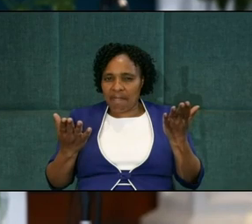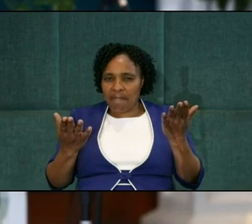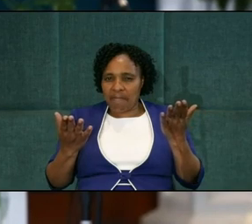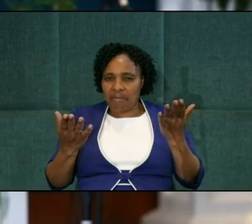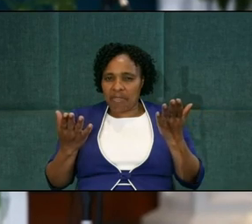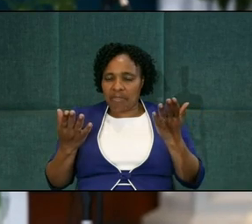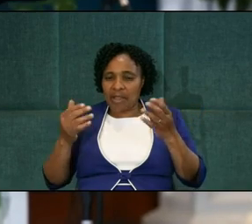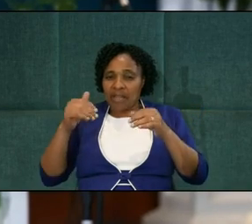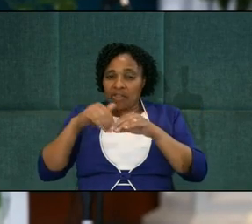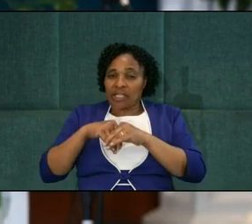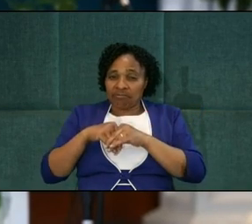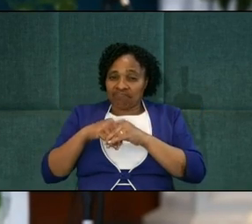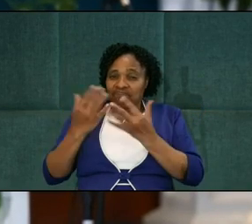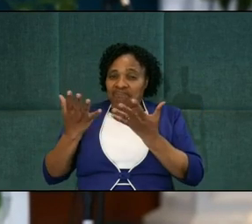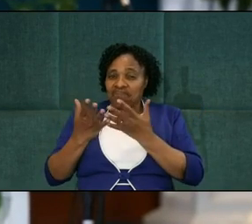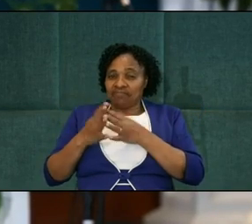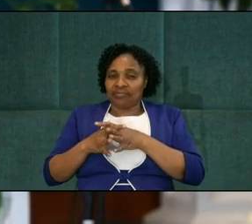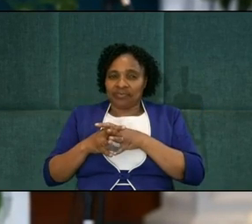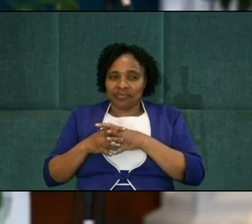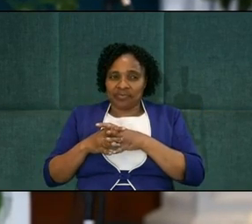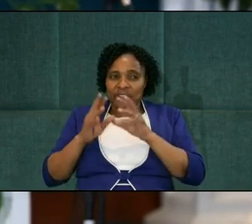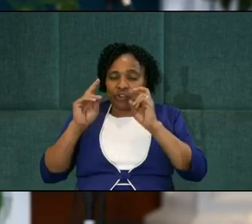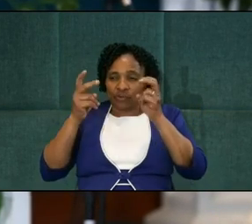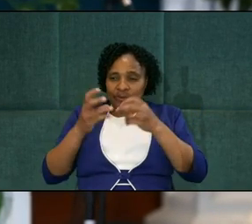on the borders. Your heads are bowed.